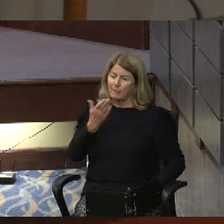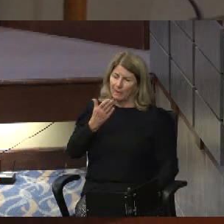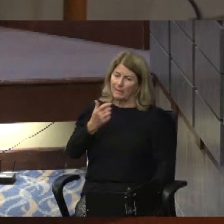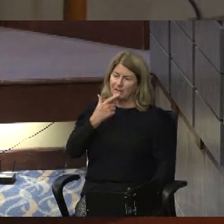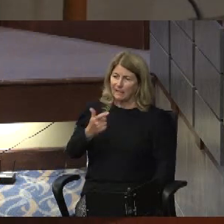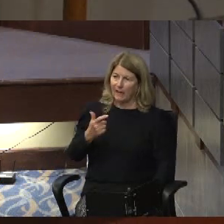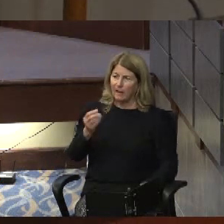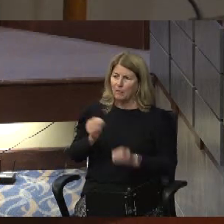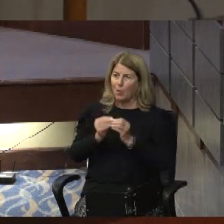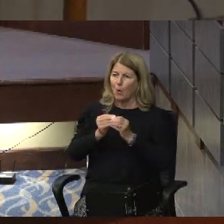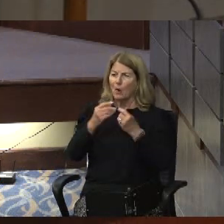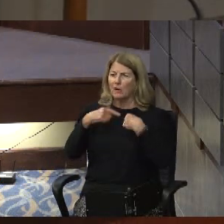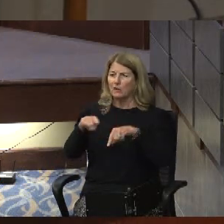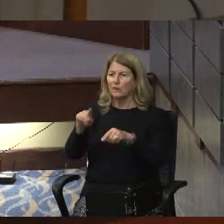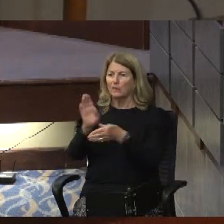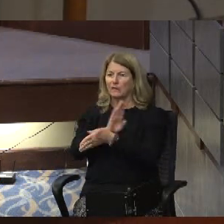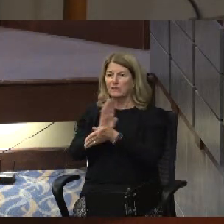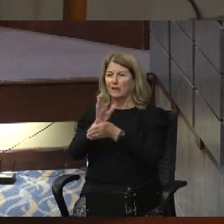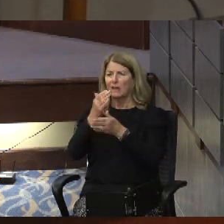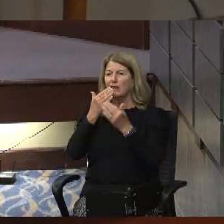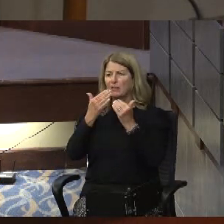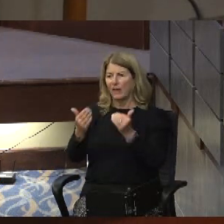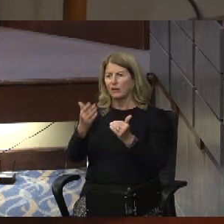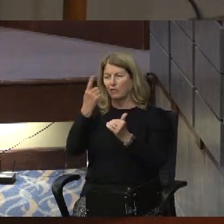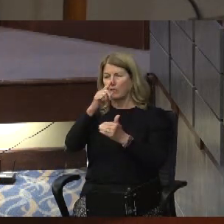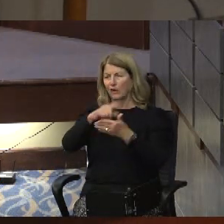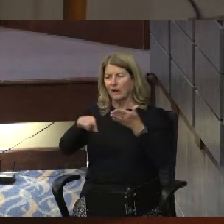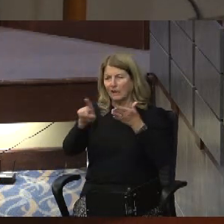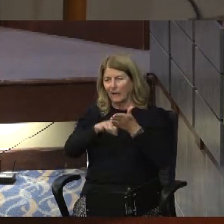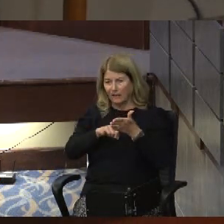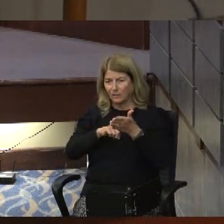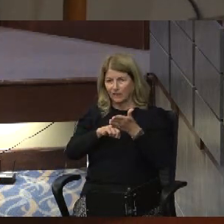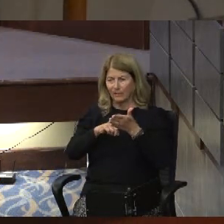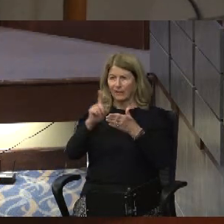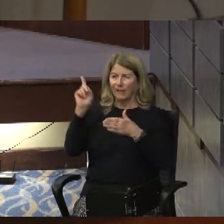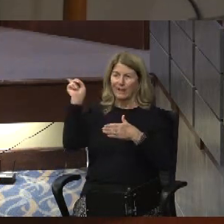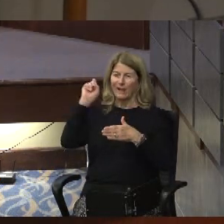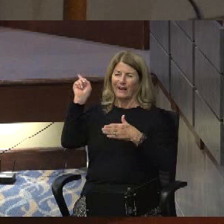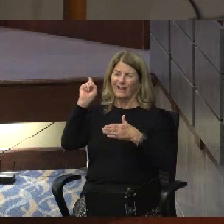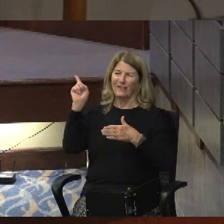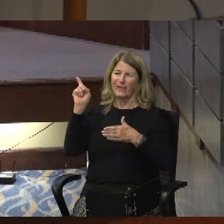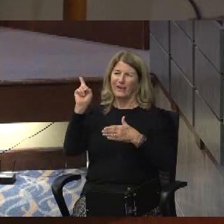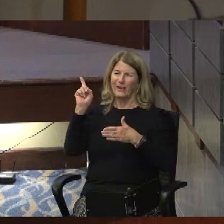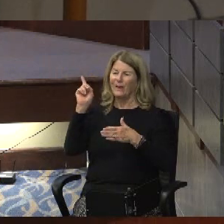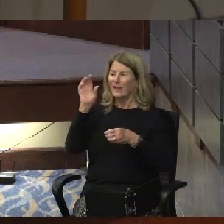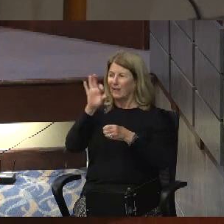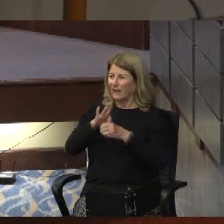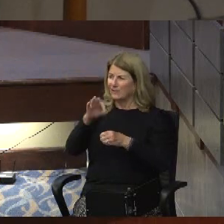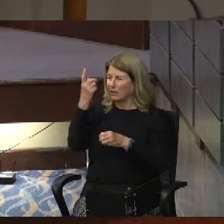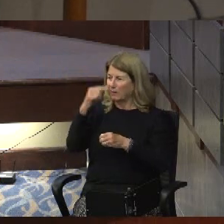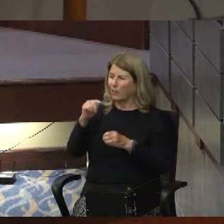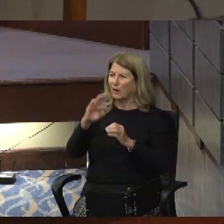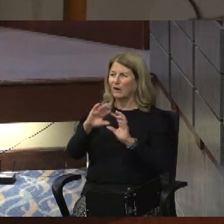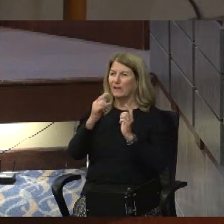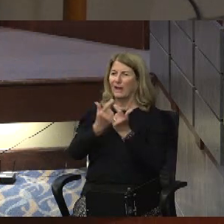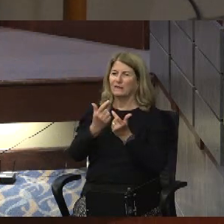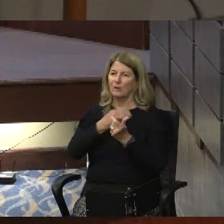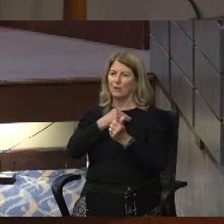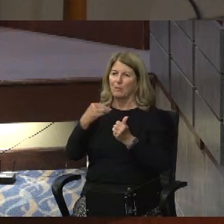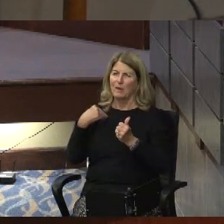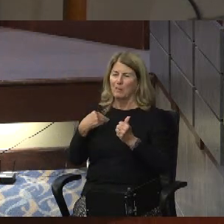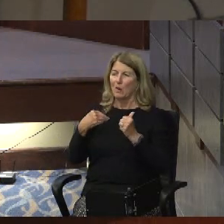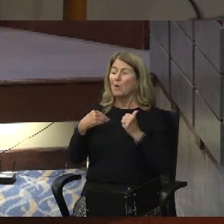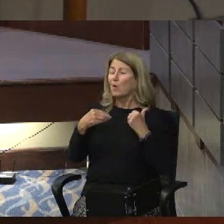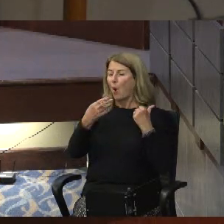you for canceling the election for Councilmember Holmes. I feel like he's earned an uncontested spot up here, but that's neither here nor there. But